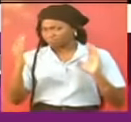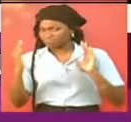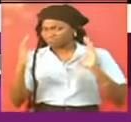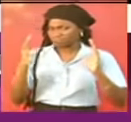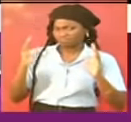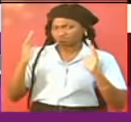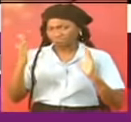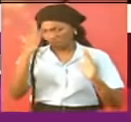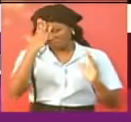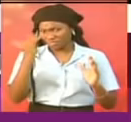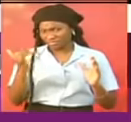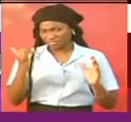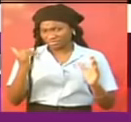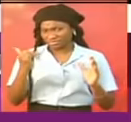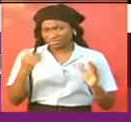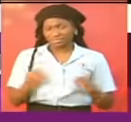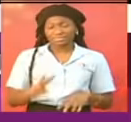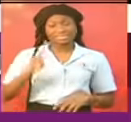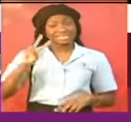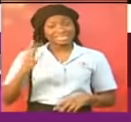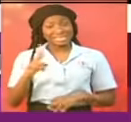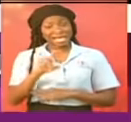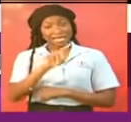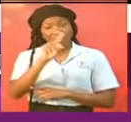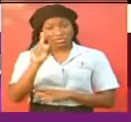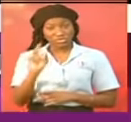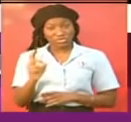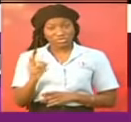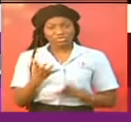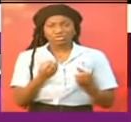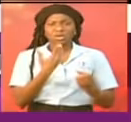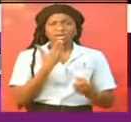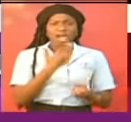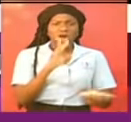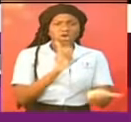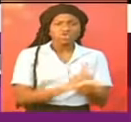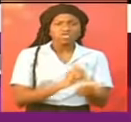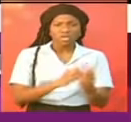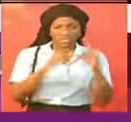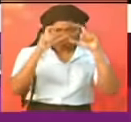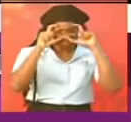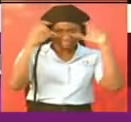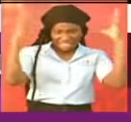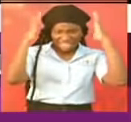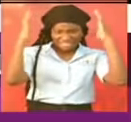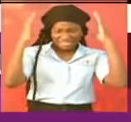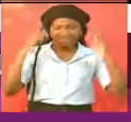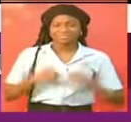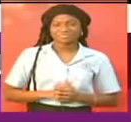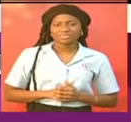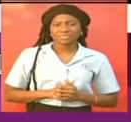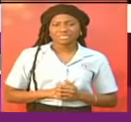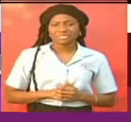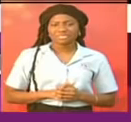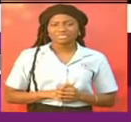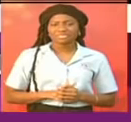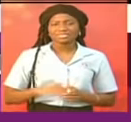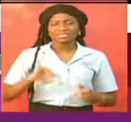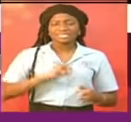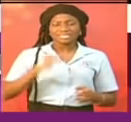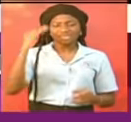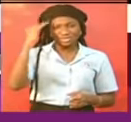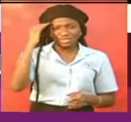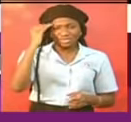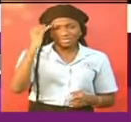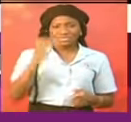So that's my first question. My second question is for Dr. Hines. Dr. Hines, I know that there was a projection in terms of